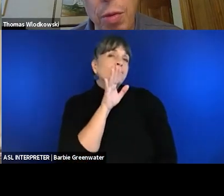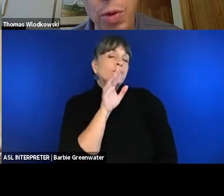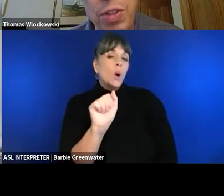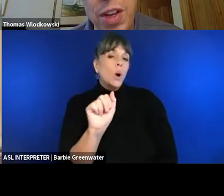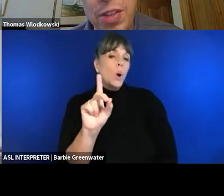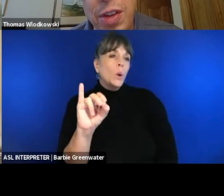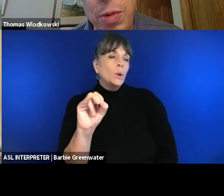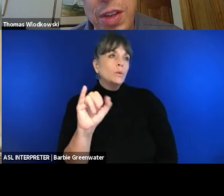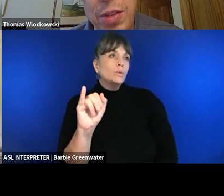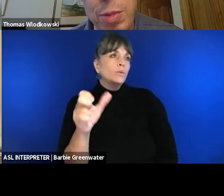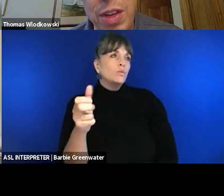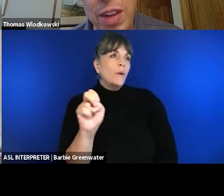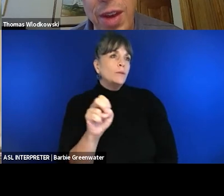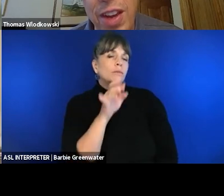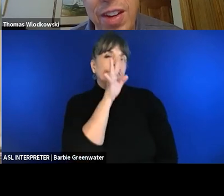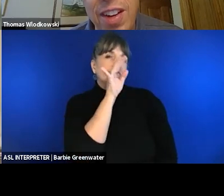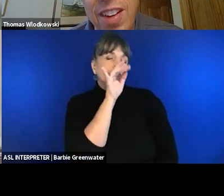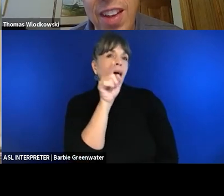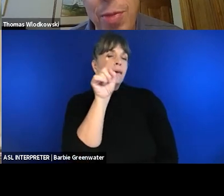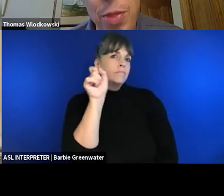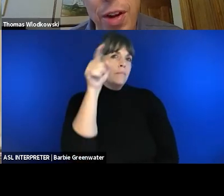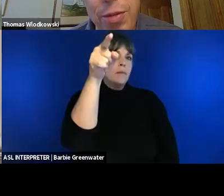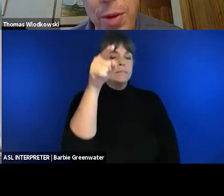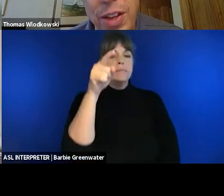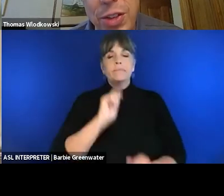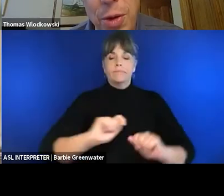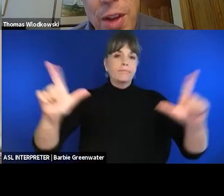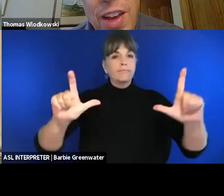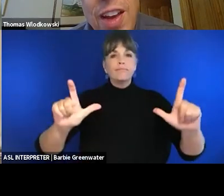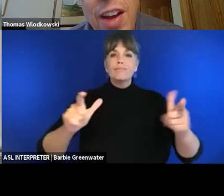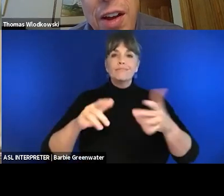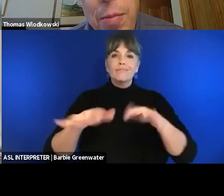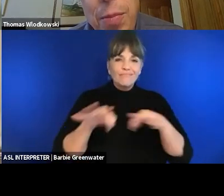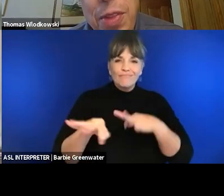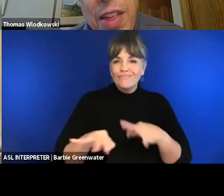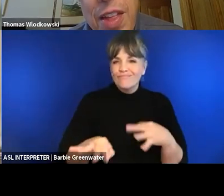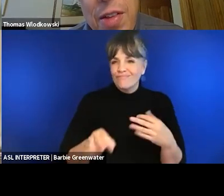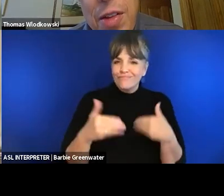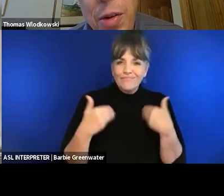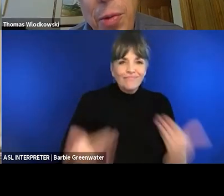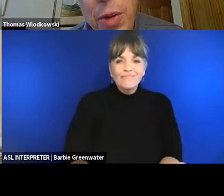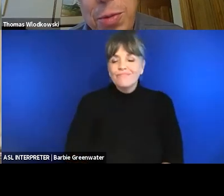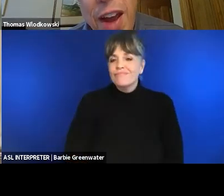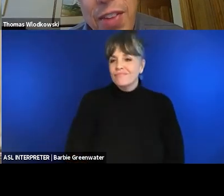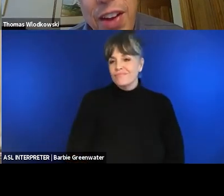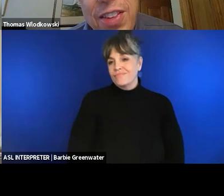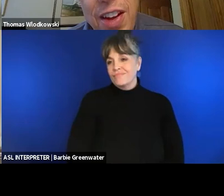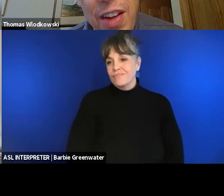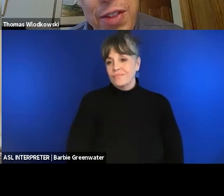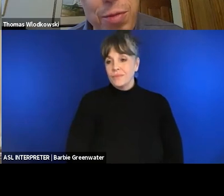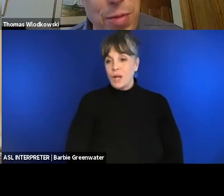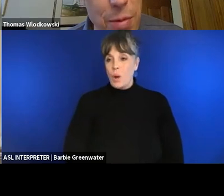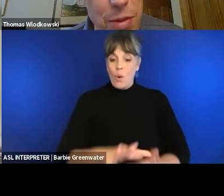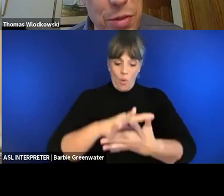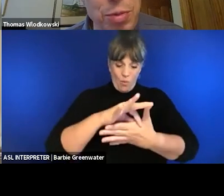depending on what state it's in when they speak the command, and they're off and running. So, you know, once we have the content,